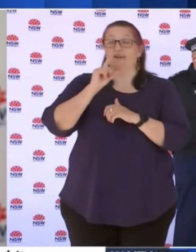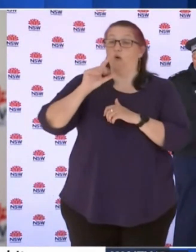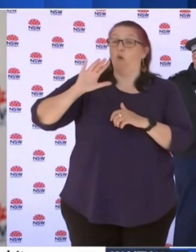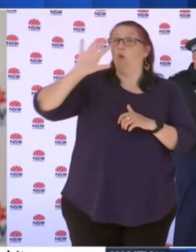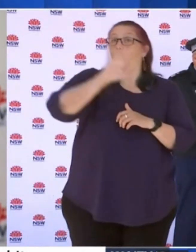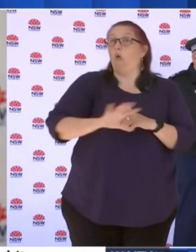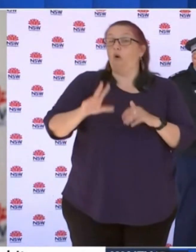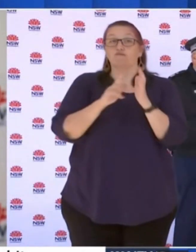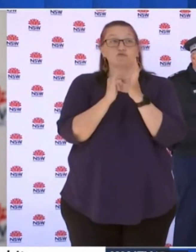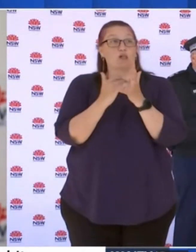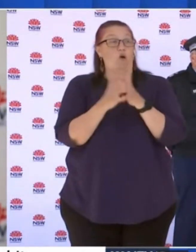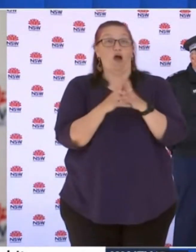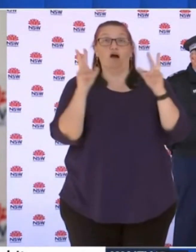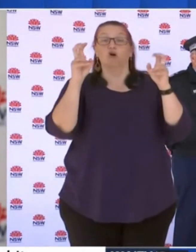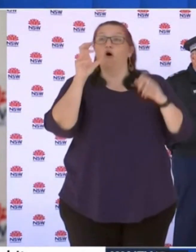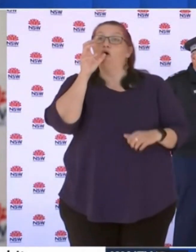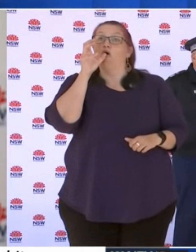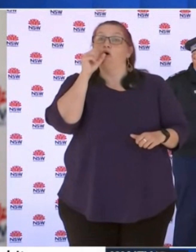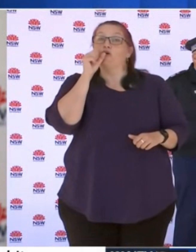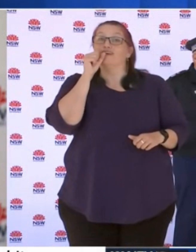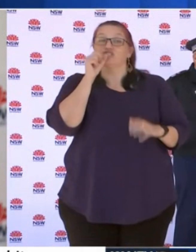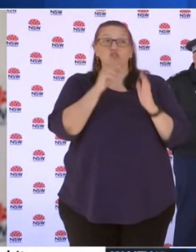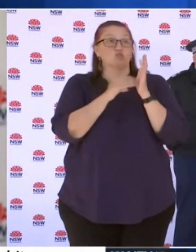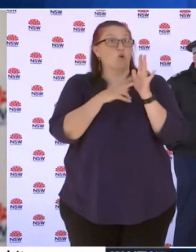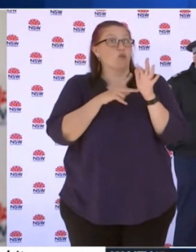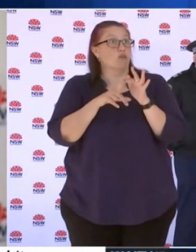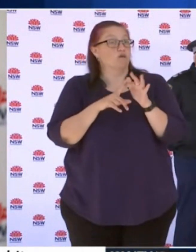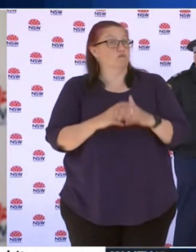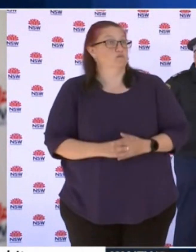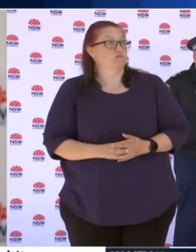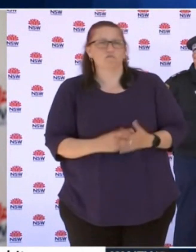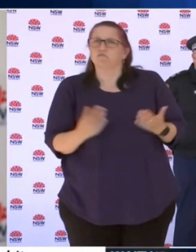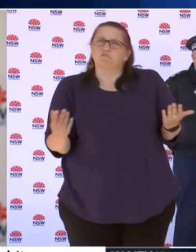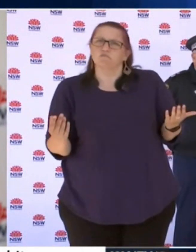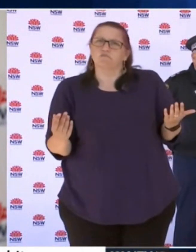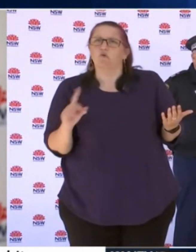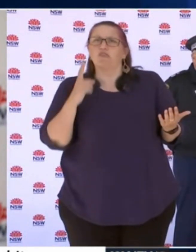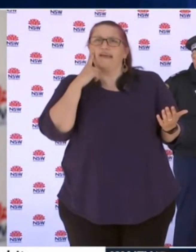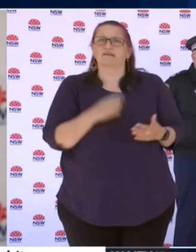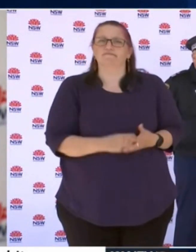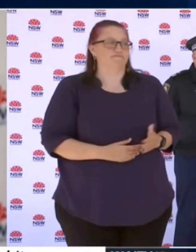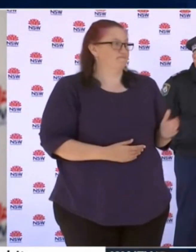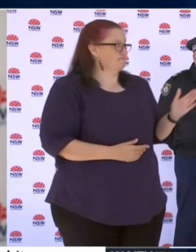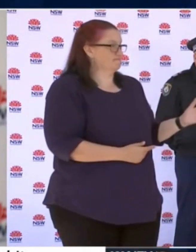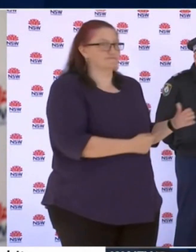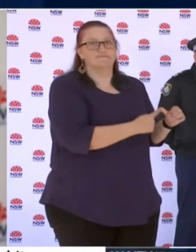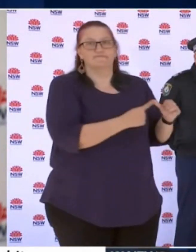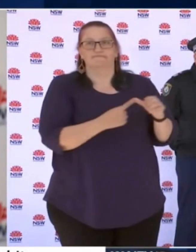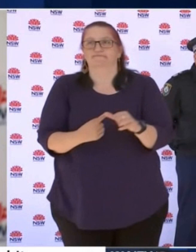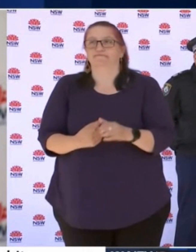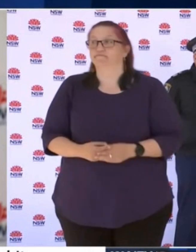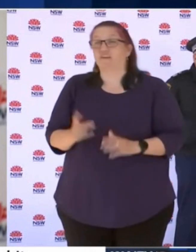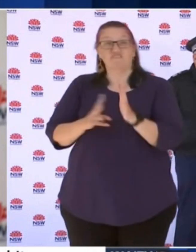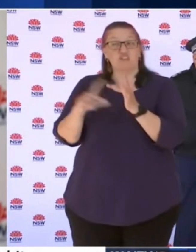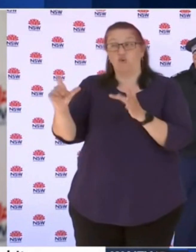on the one hand say don't have lockdowns and then lock out people for no reason. And I think what today provides as an opportunity is for